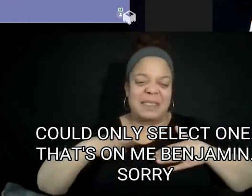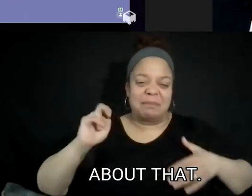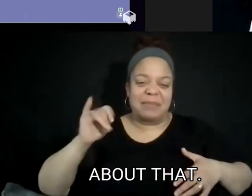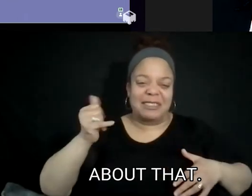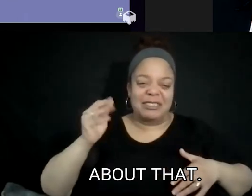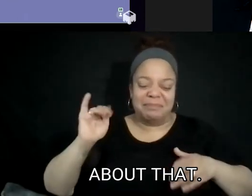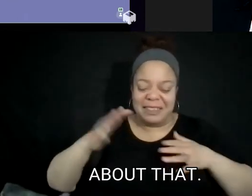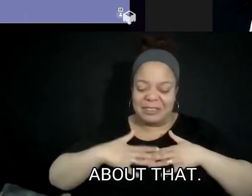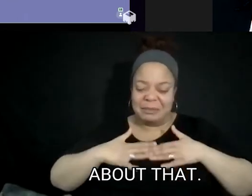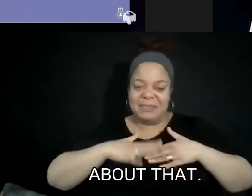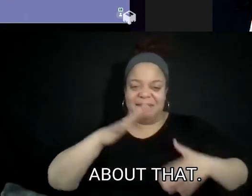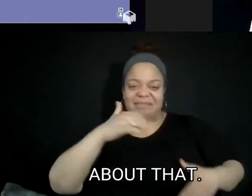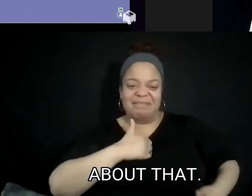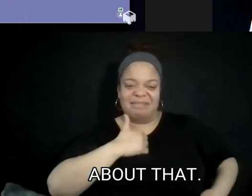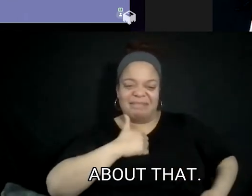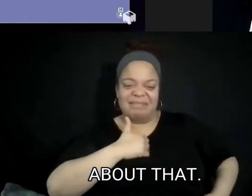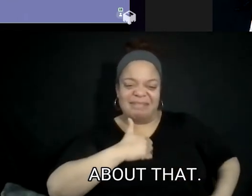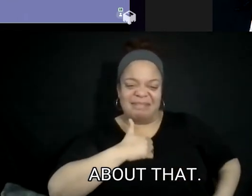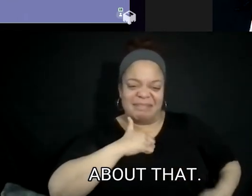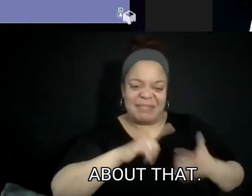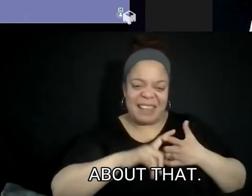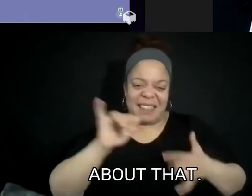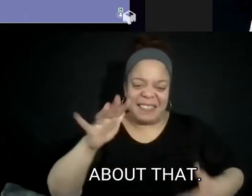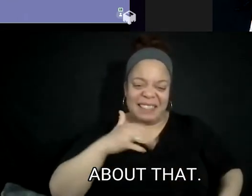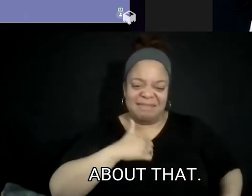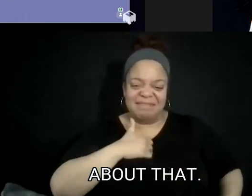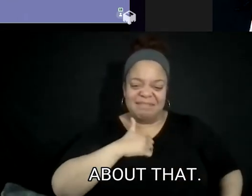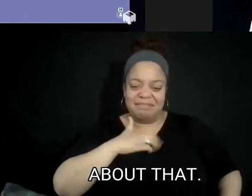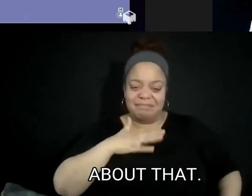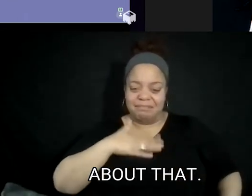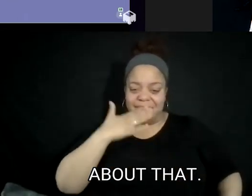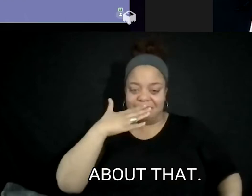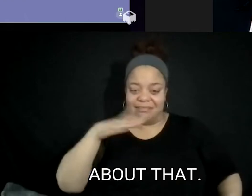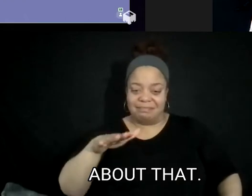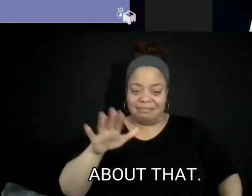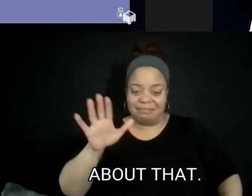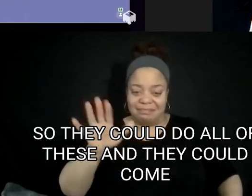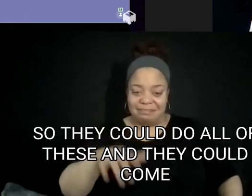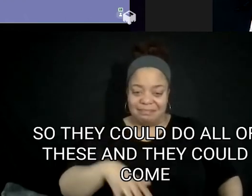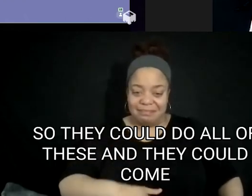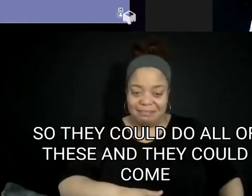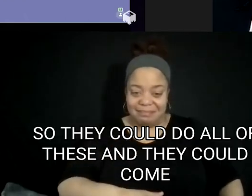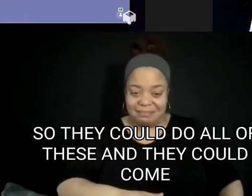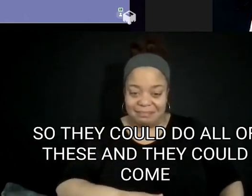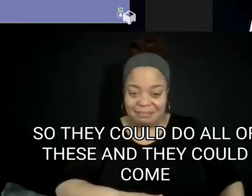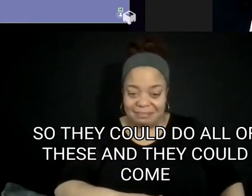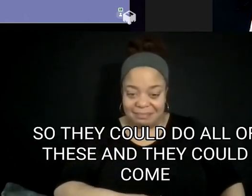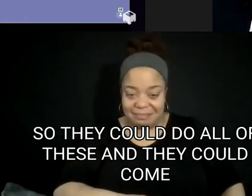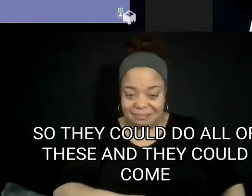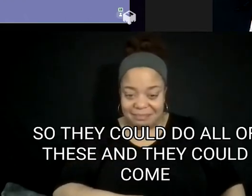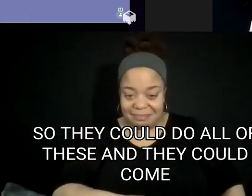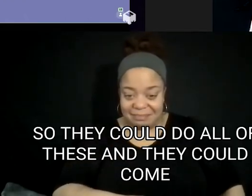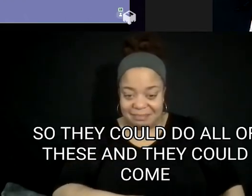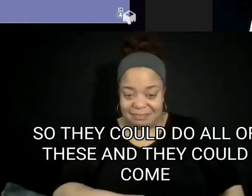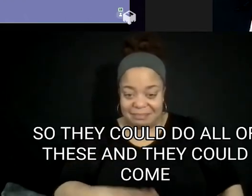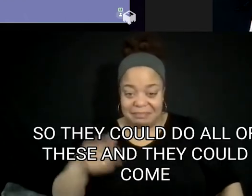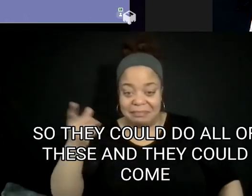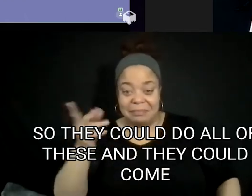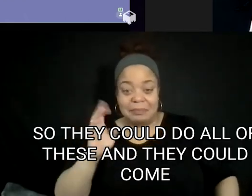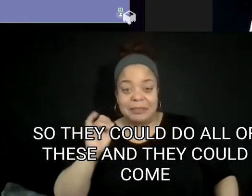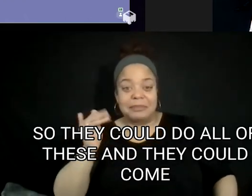they could do all of these. And so they would come in and if 15% of your newspaper was advertising, they would increase that